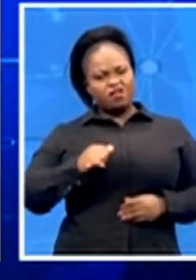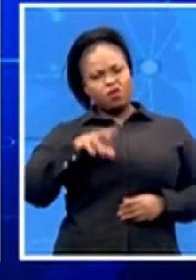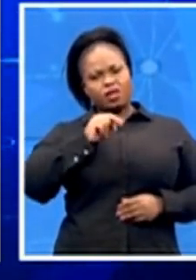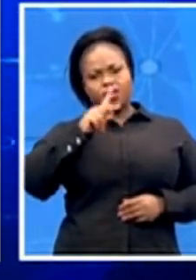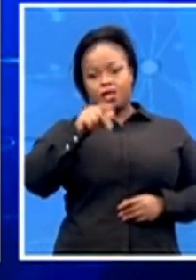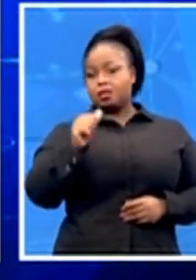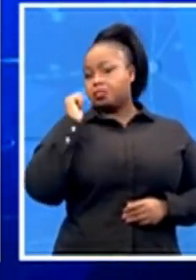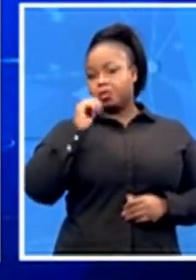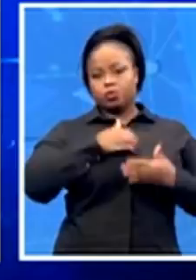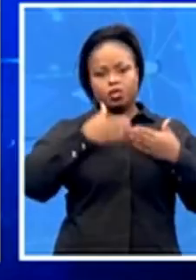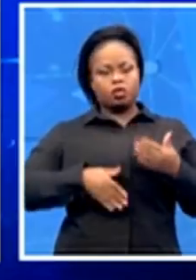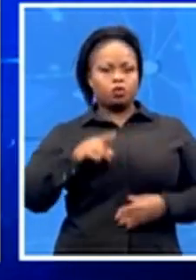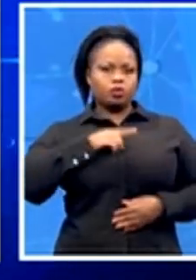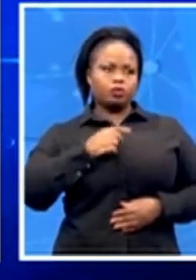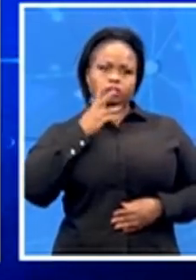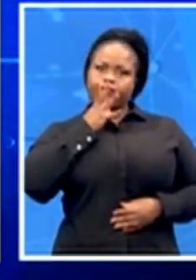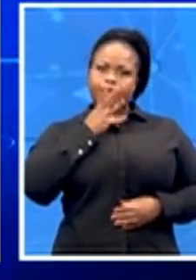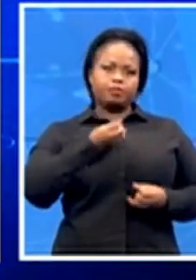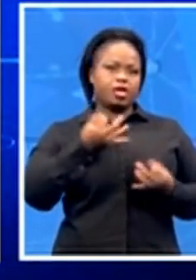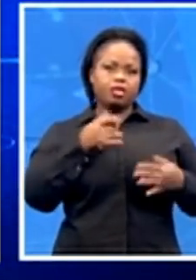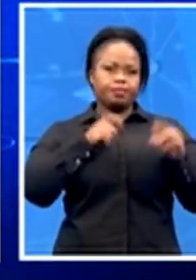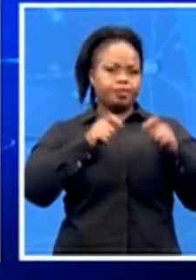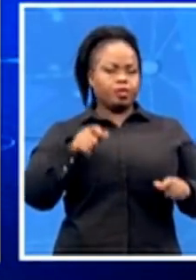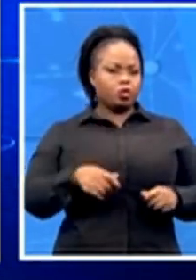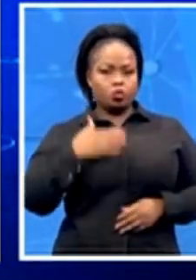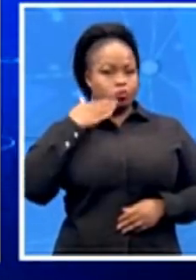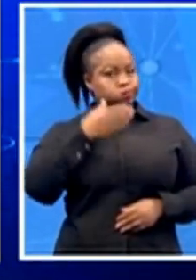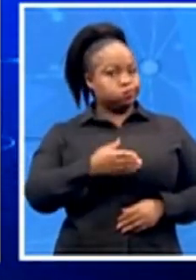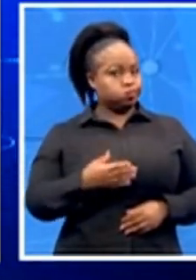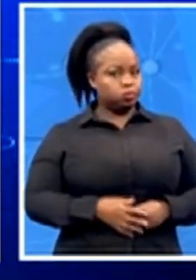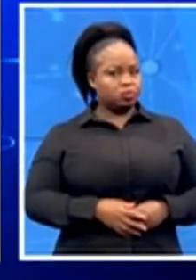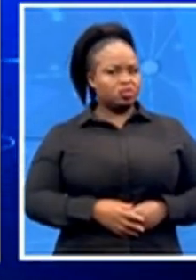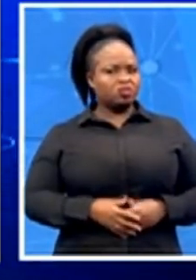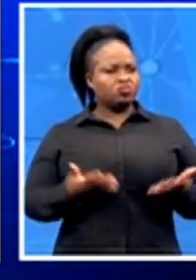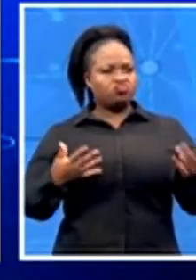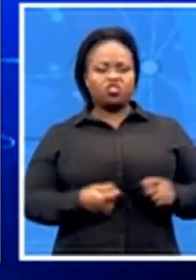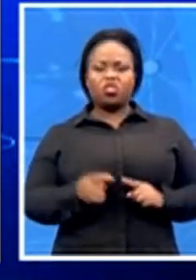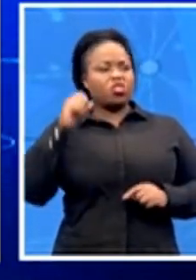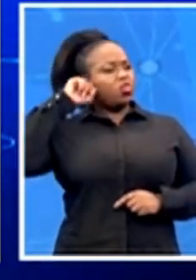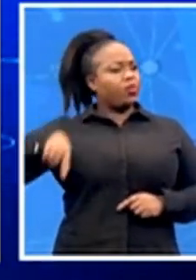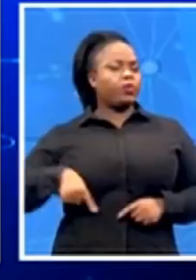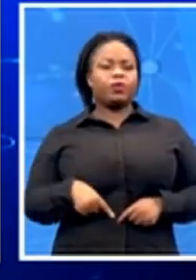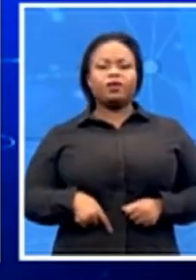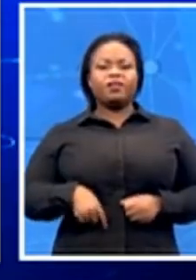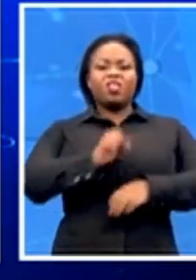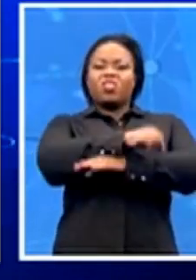hundreds and possibly thousands of people, ostensibly flouting the COVID-19 regulations.